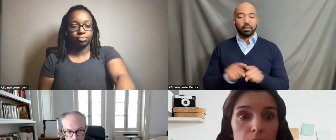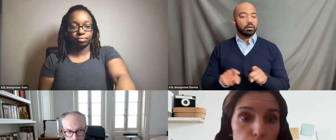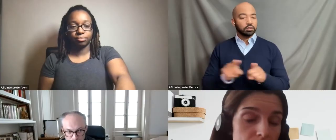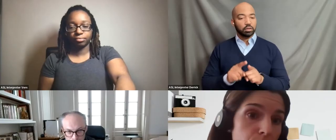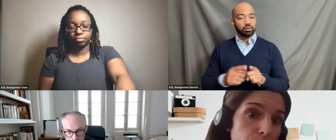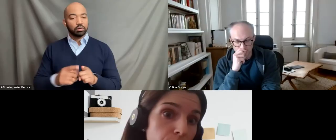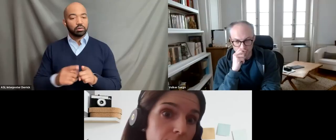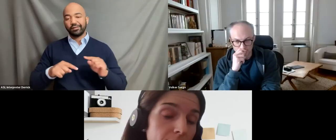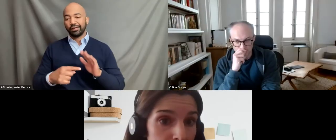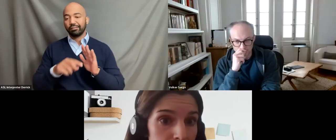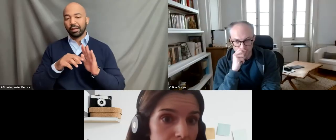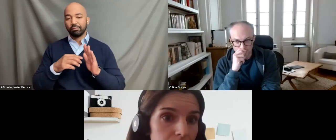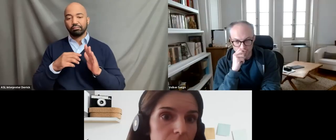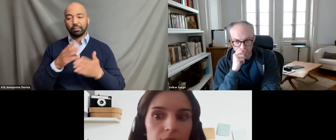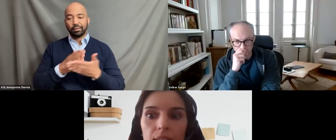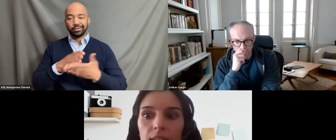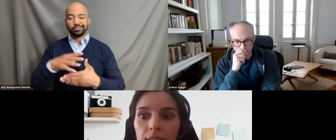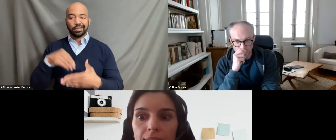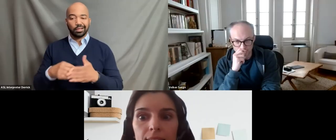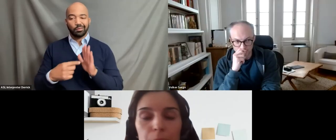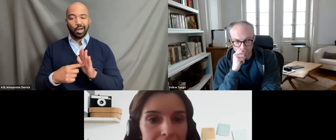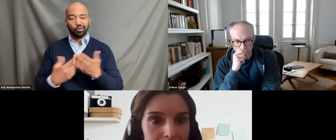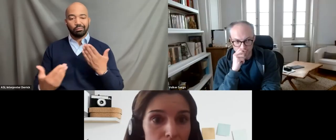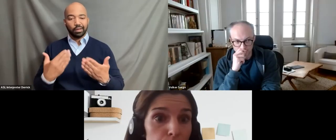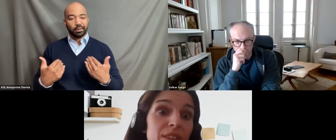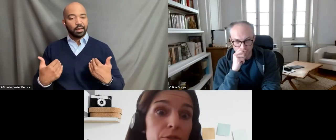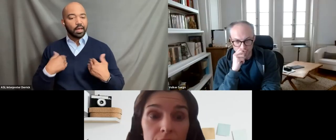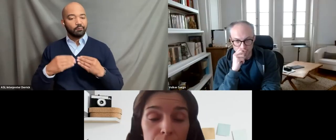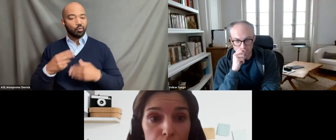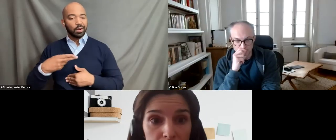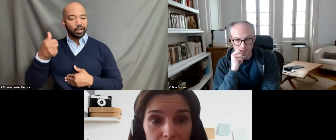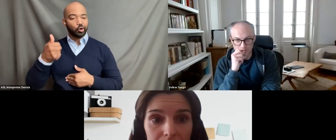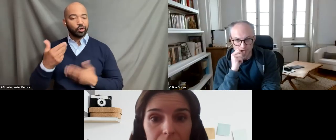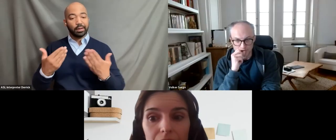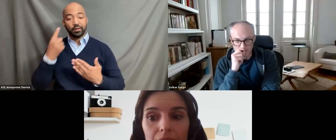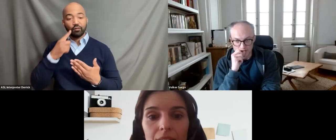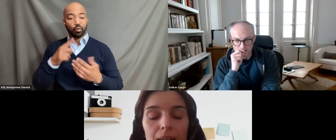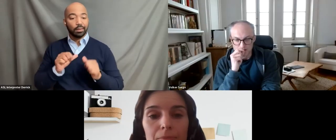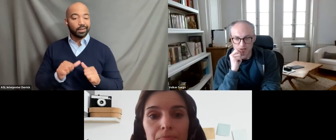will, would score higher, like ability or even reinforcement.